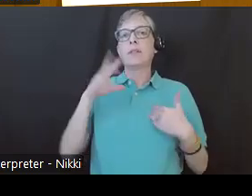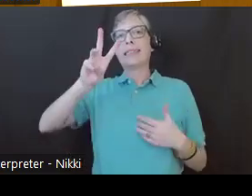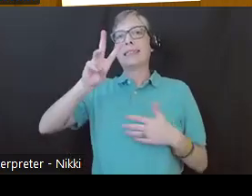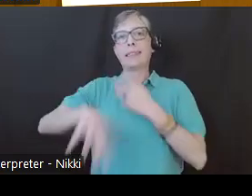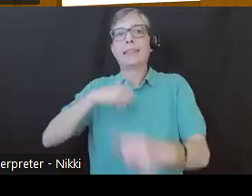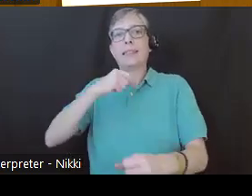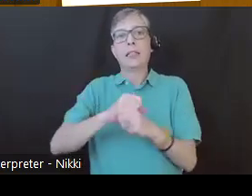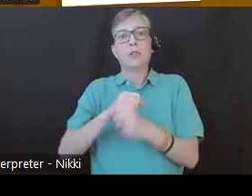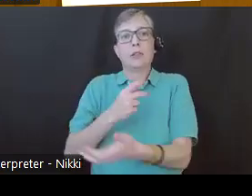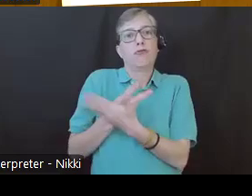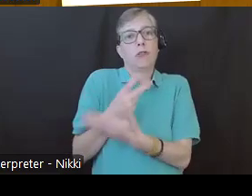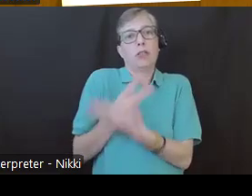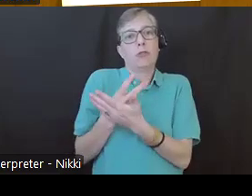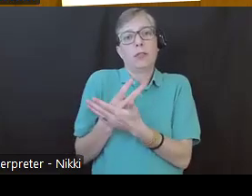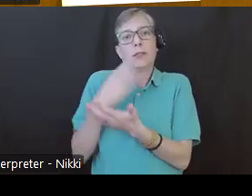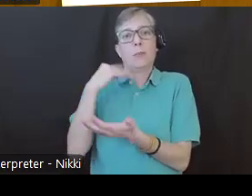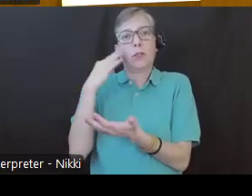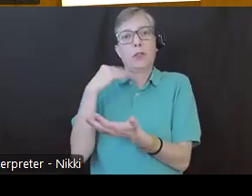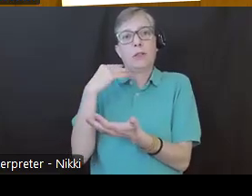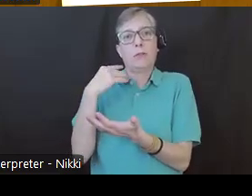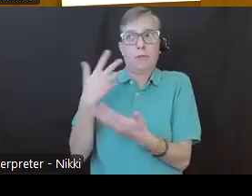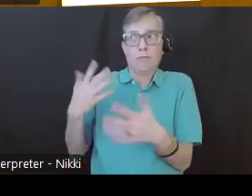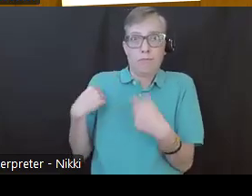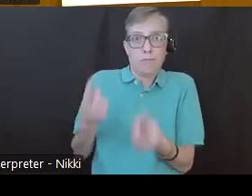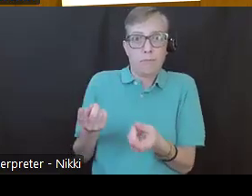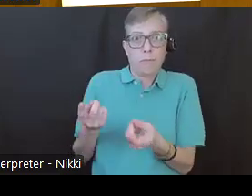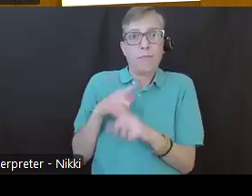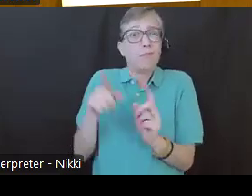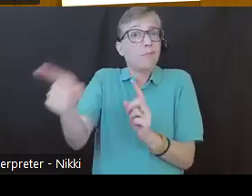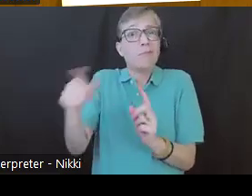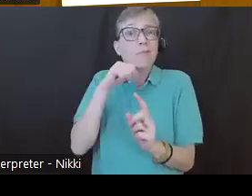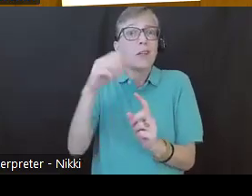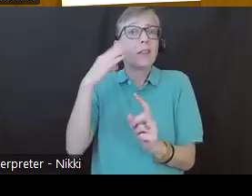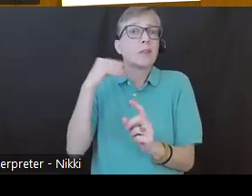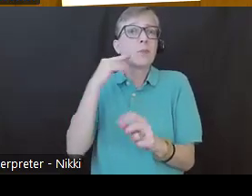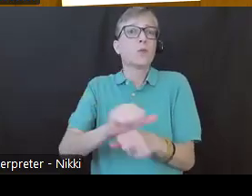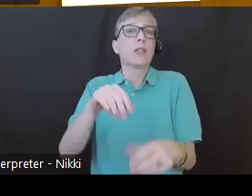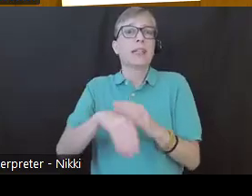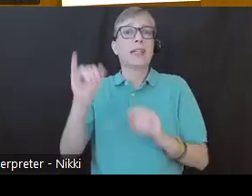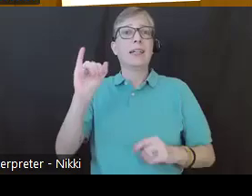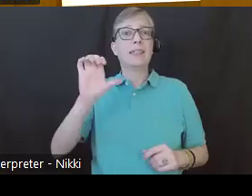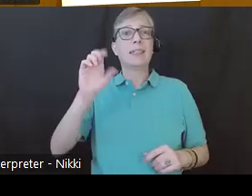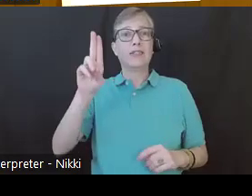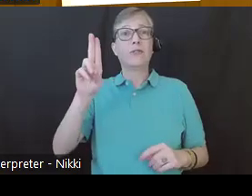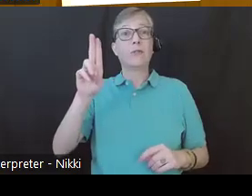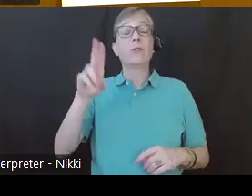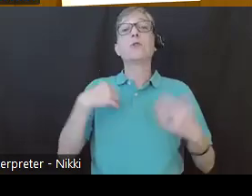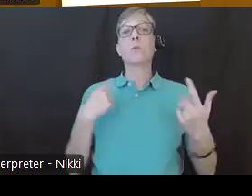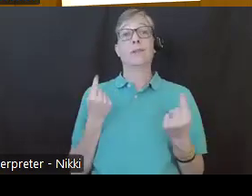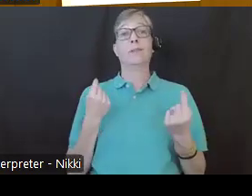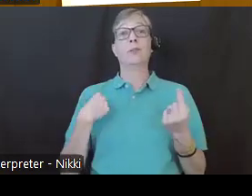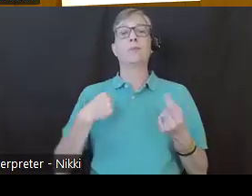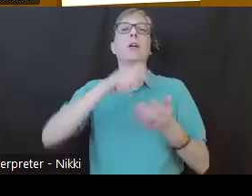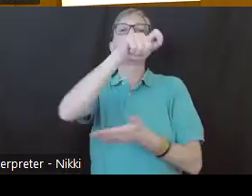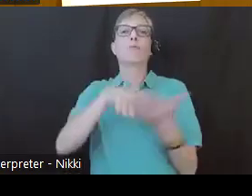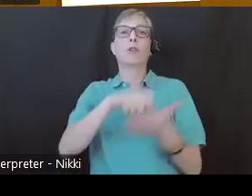fantastic. She didn't need much training, but she hadn't been in an ICU before, so I did write out a script for her of what to say. We did the